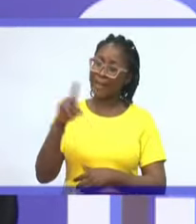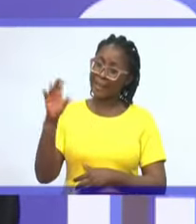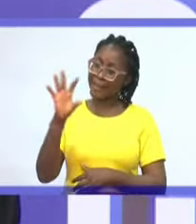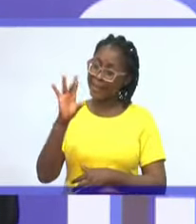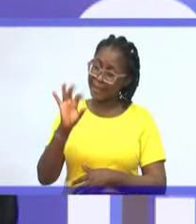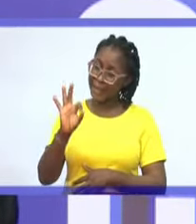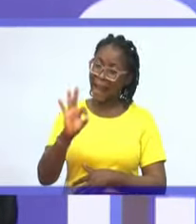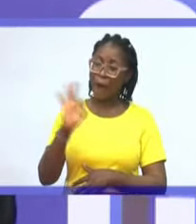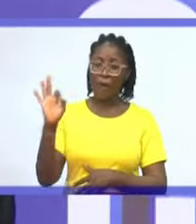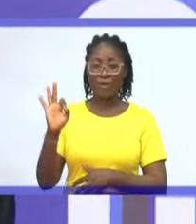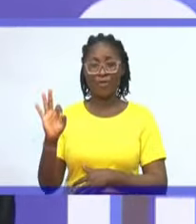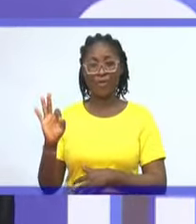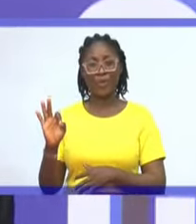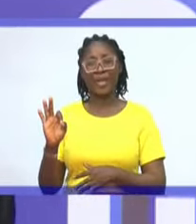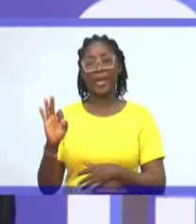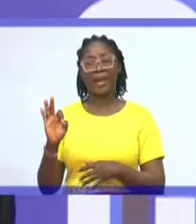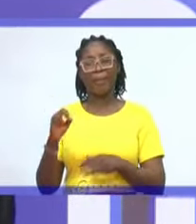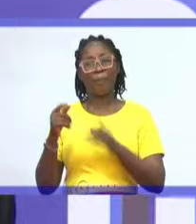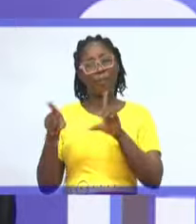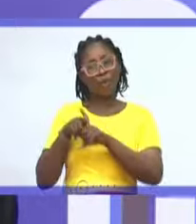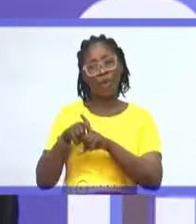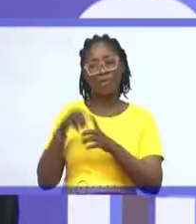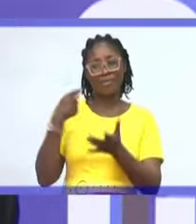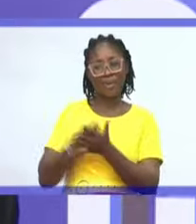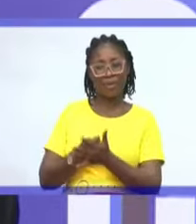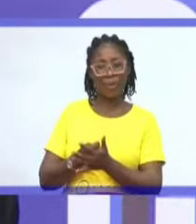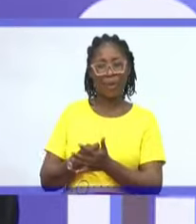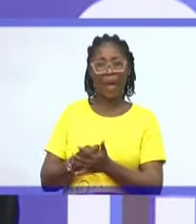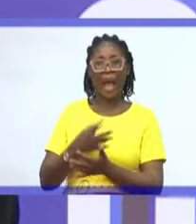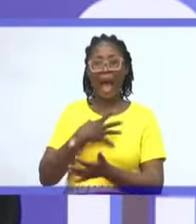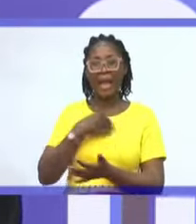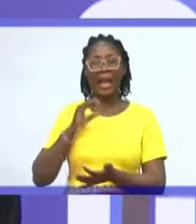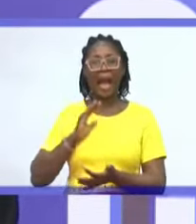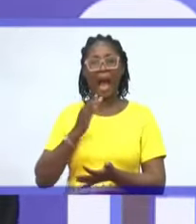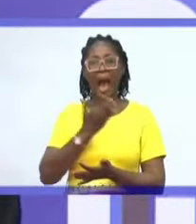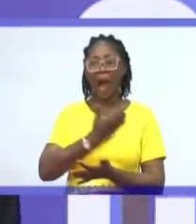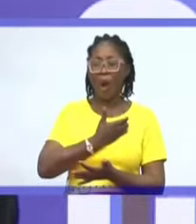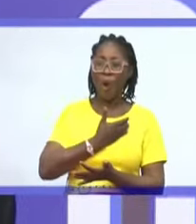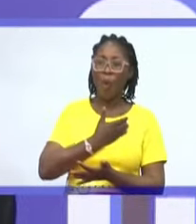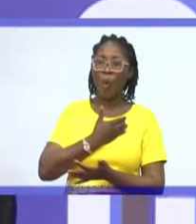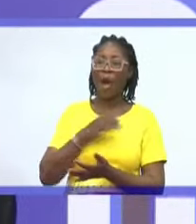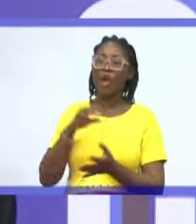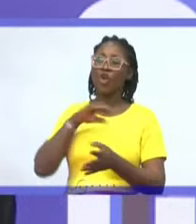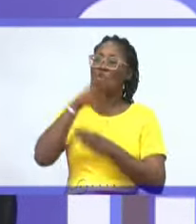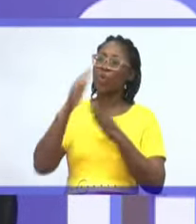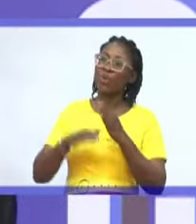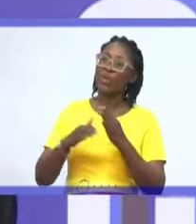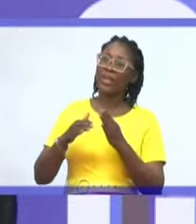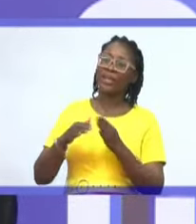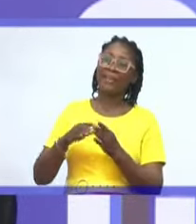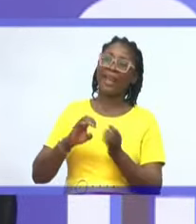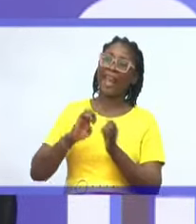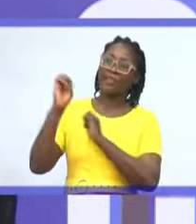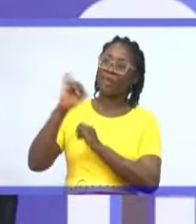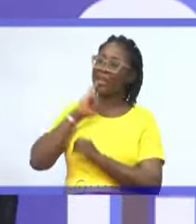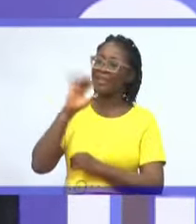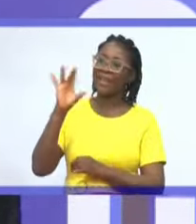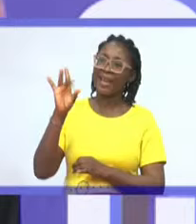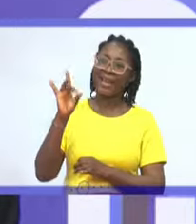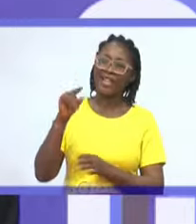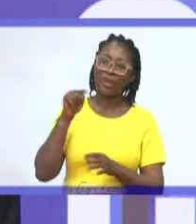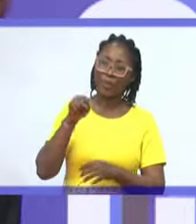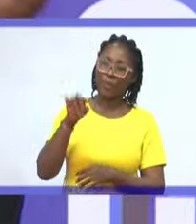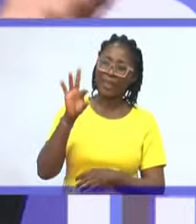export, Paul, you know, in 2021 is 18.9 trillion naira. If you use that, the exchange rate